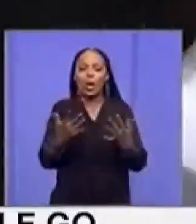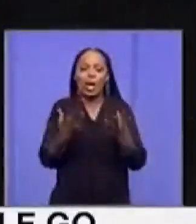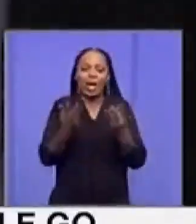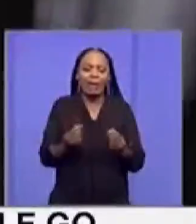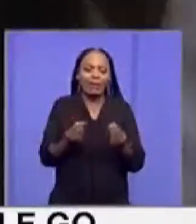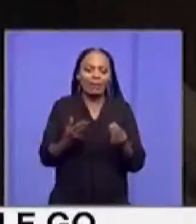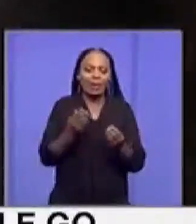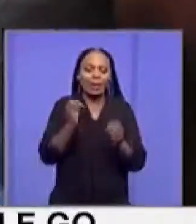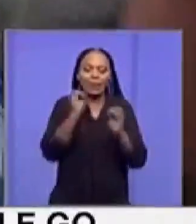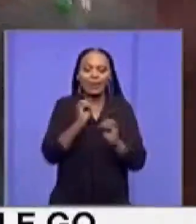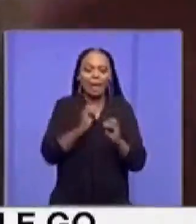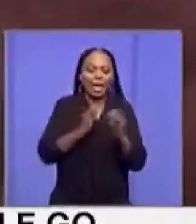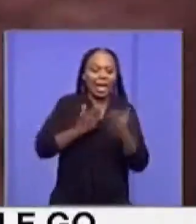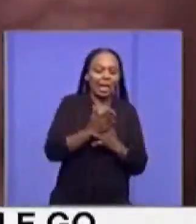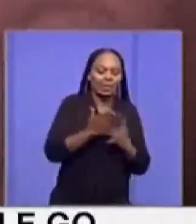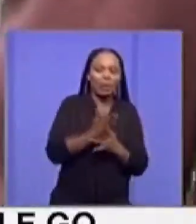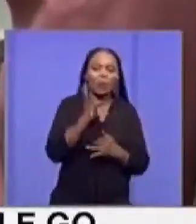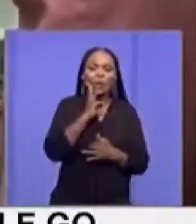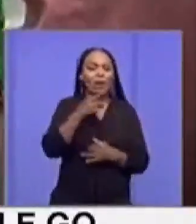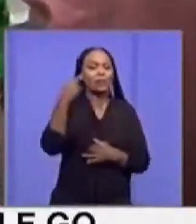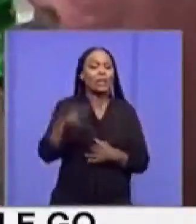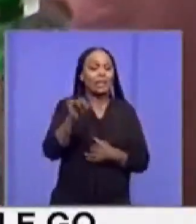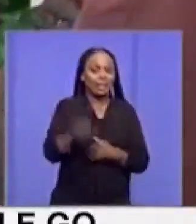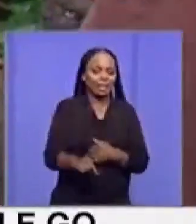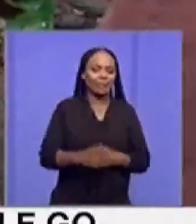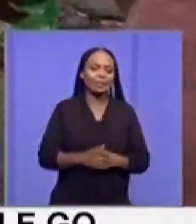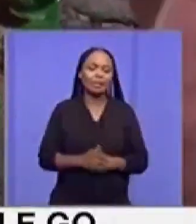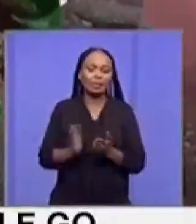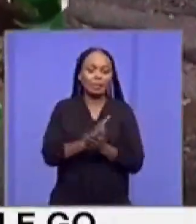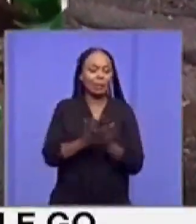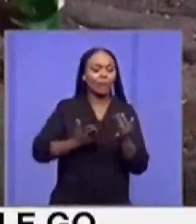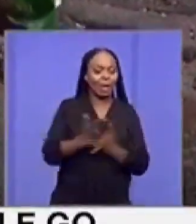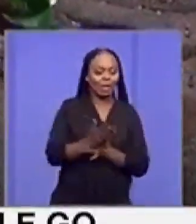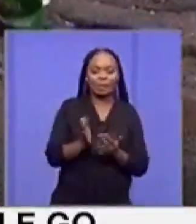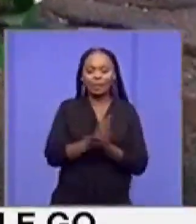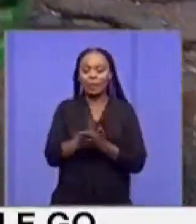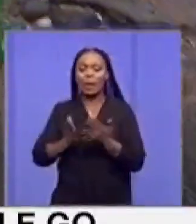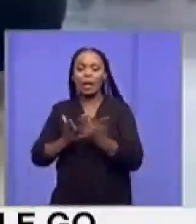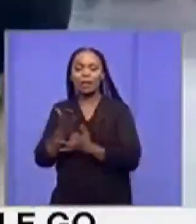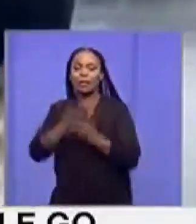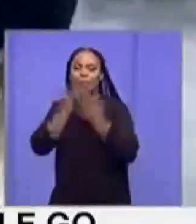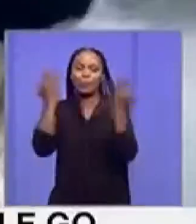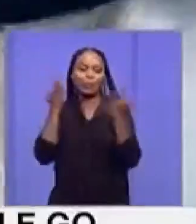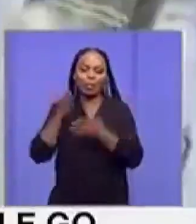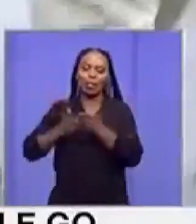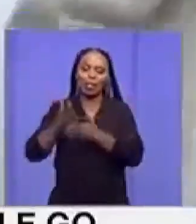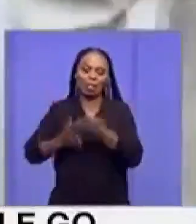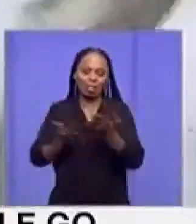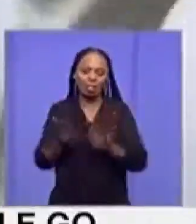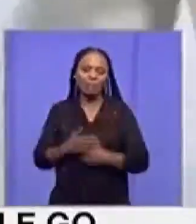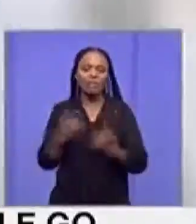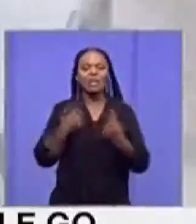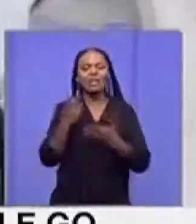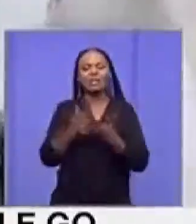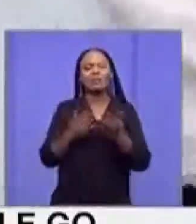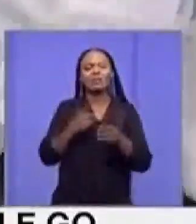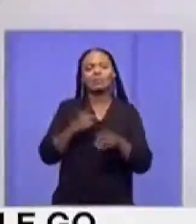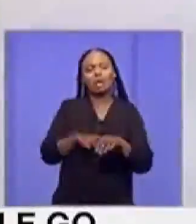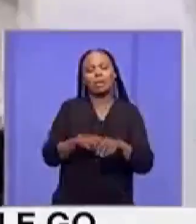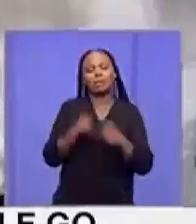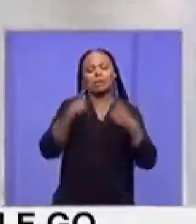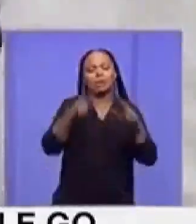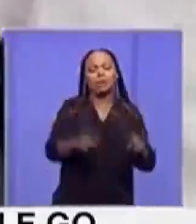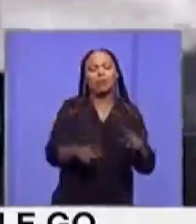access to water. That is real. And from there, I mean, that other week we were in a district where we